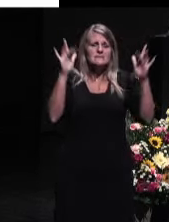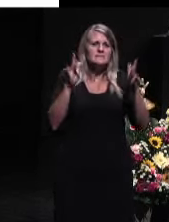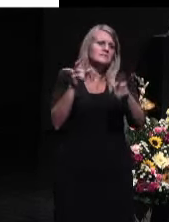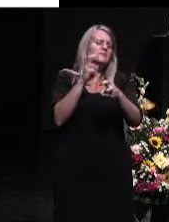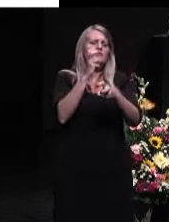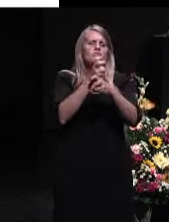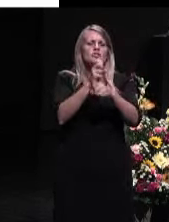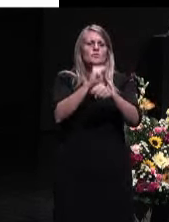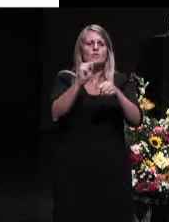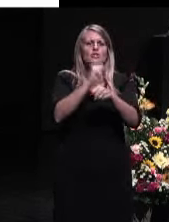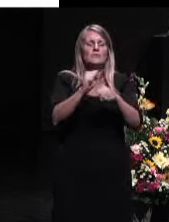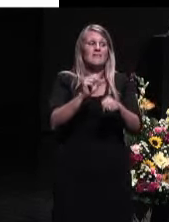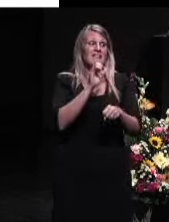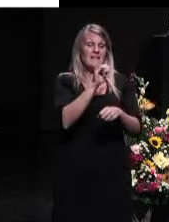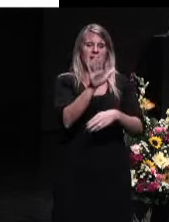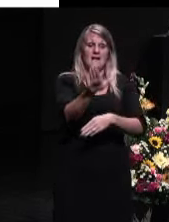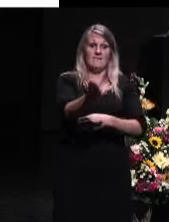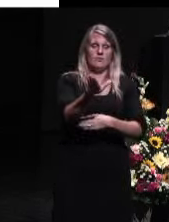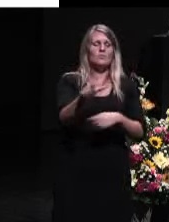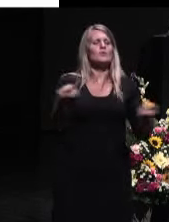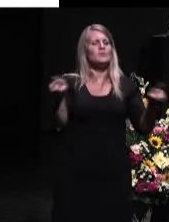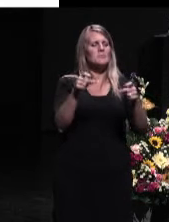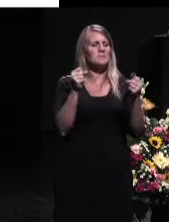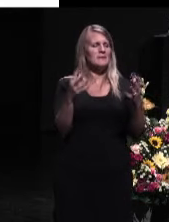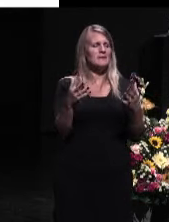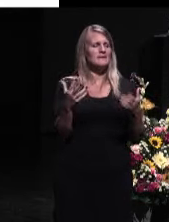spent time that afternoon with them with